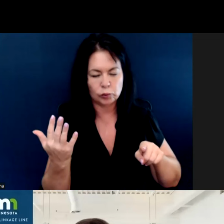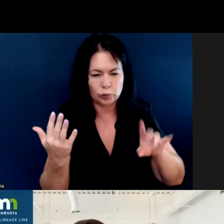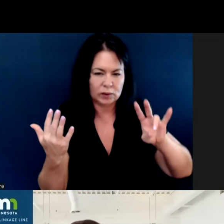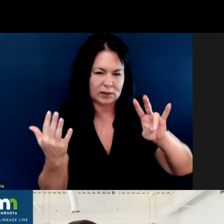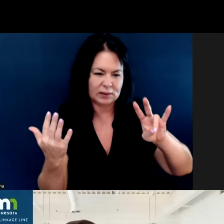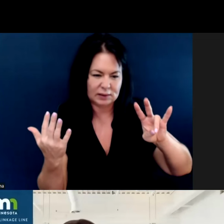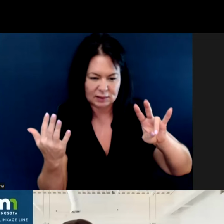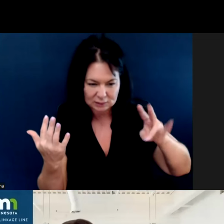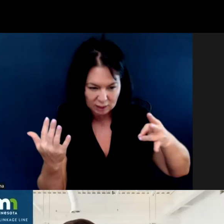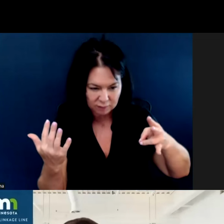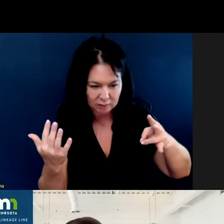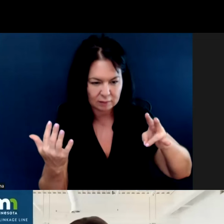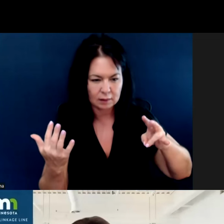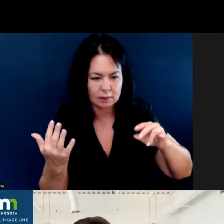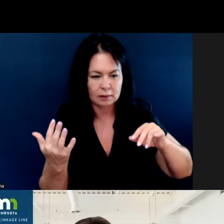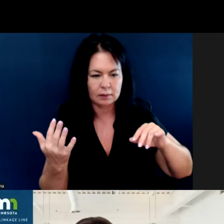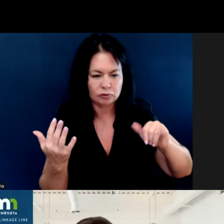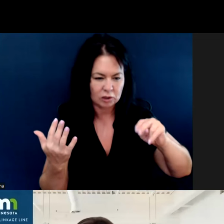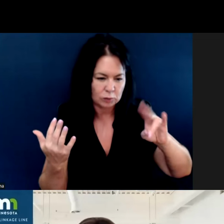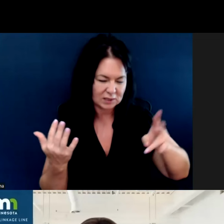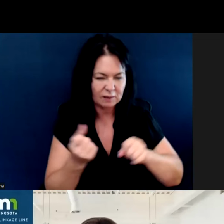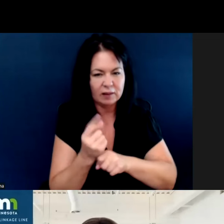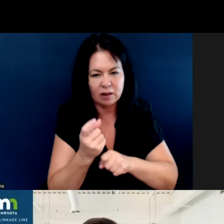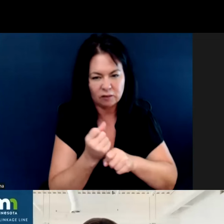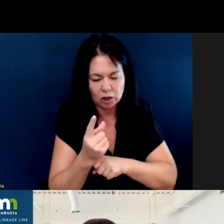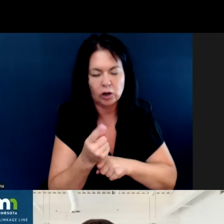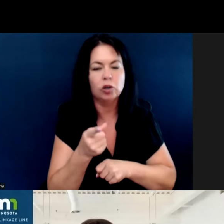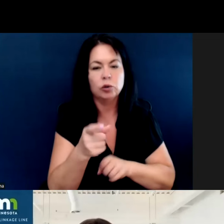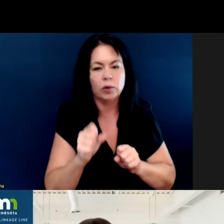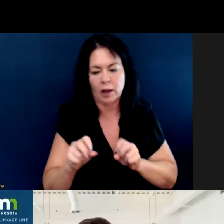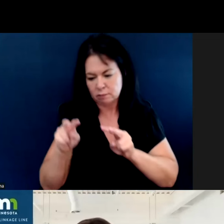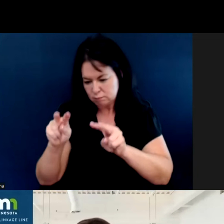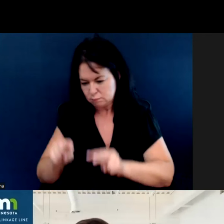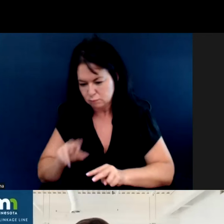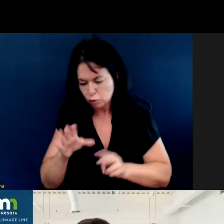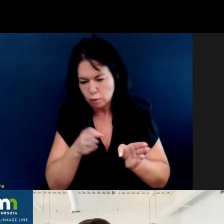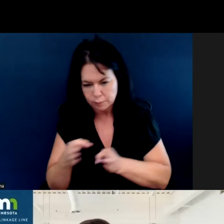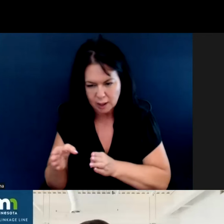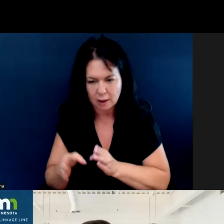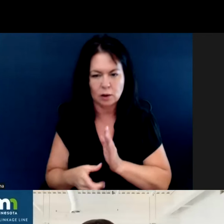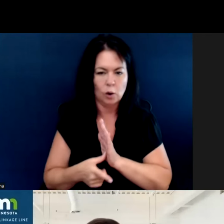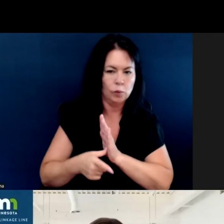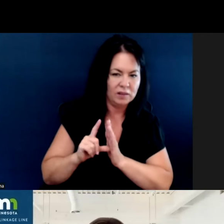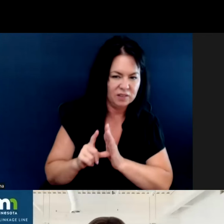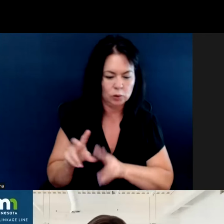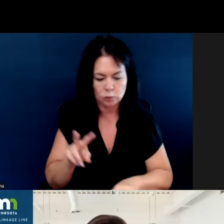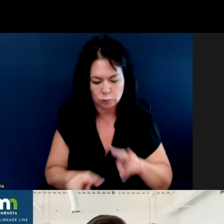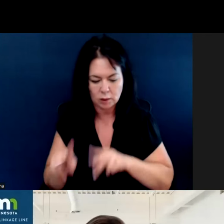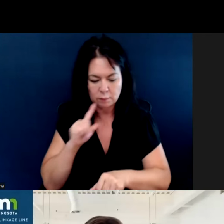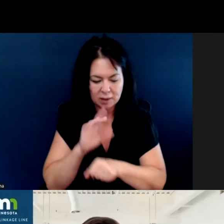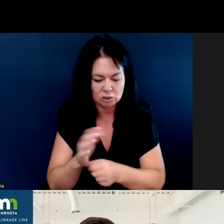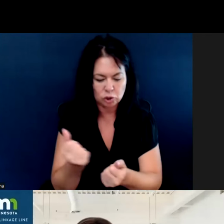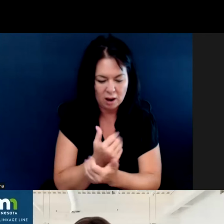are already enrolled in Medicare, you should take a look at your plan each year, review your plan, make sure everything is still working well for